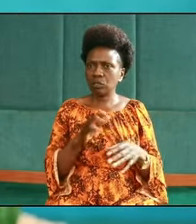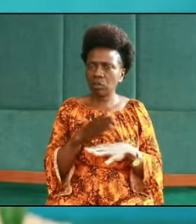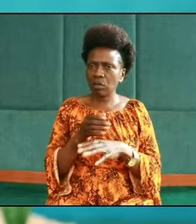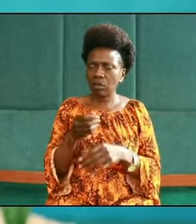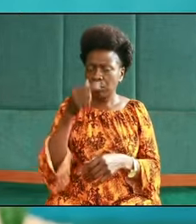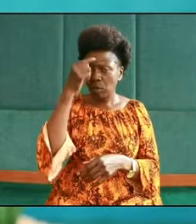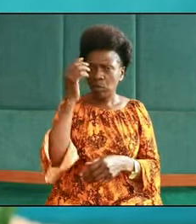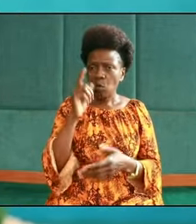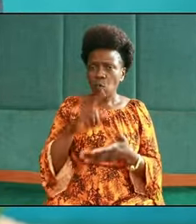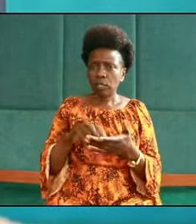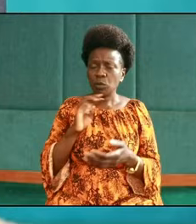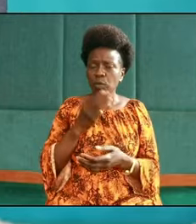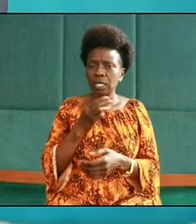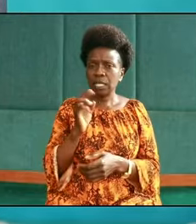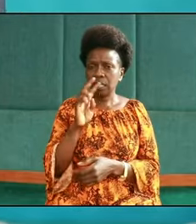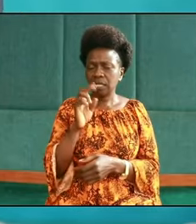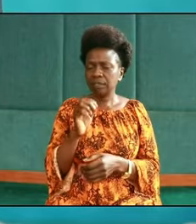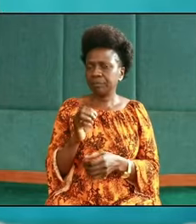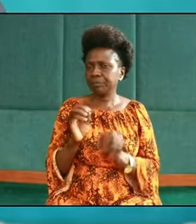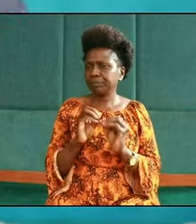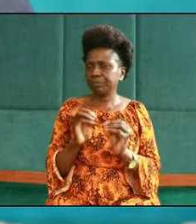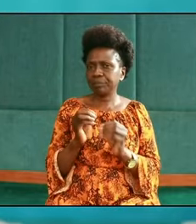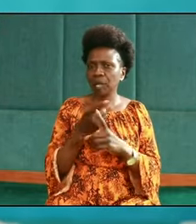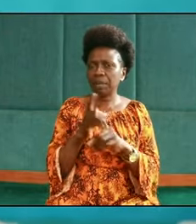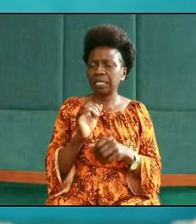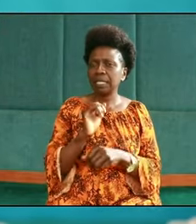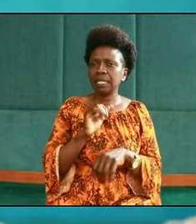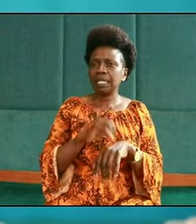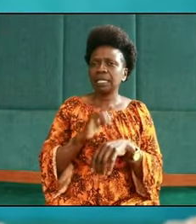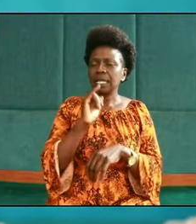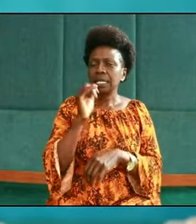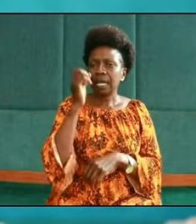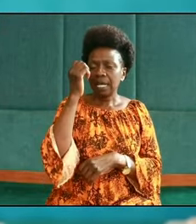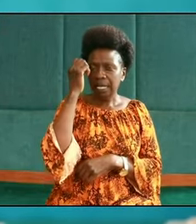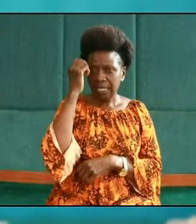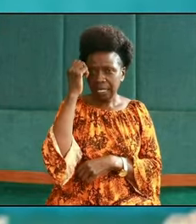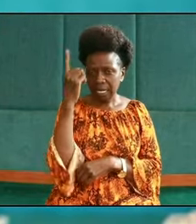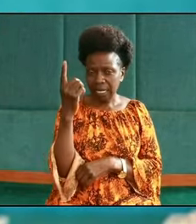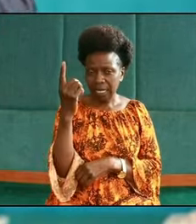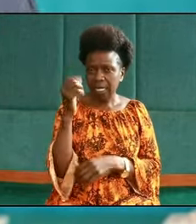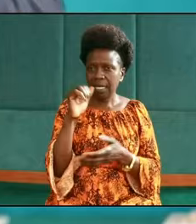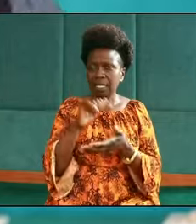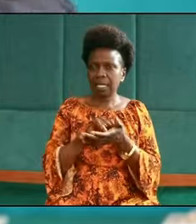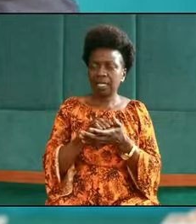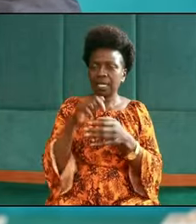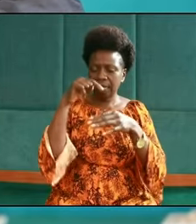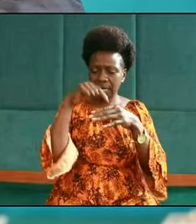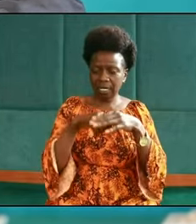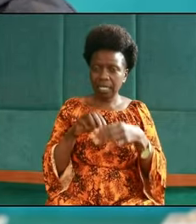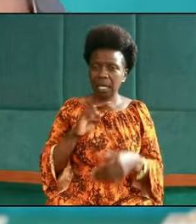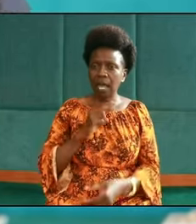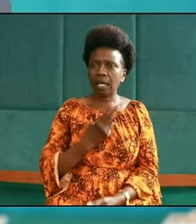we see. It is not regretting, but it is understanding that inside